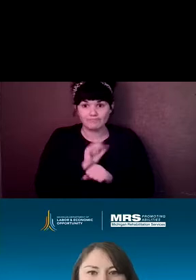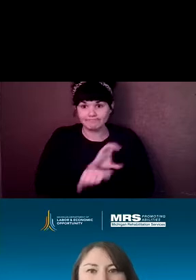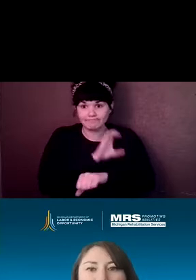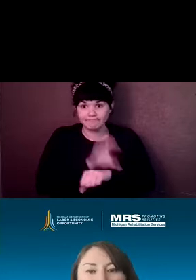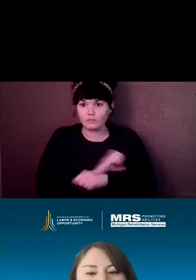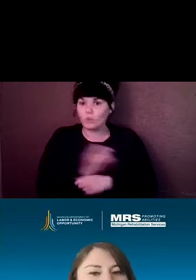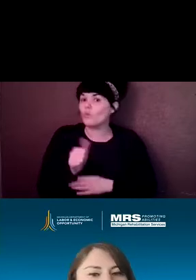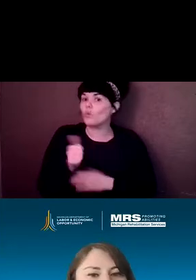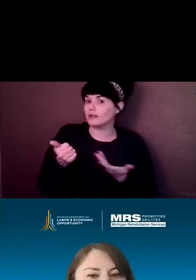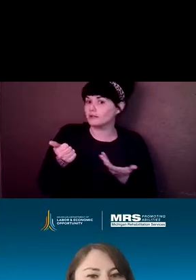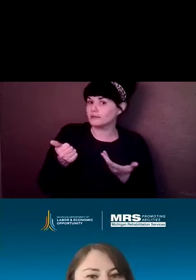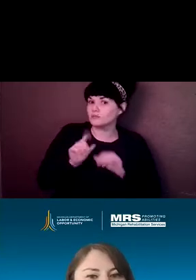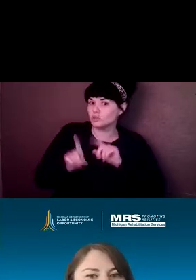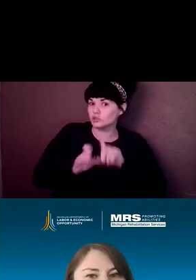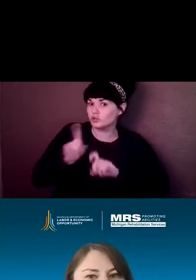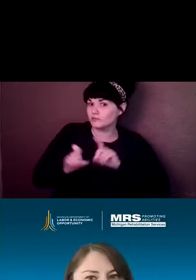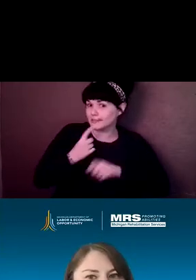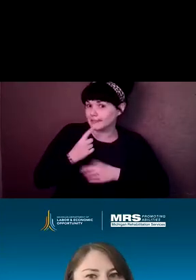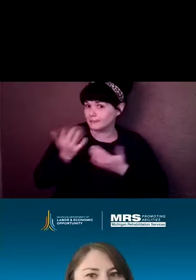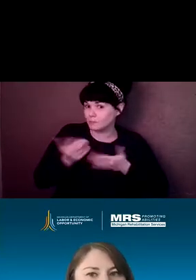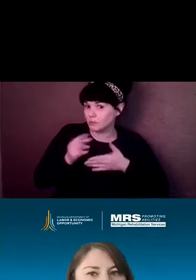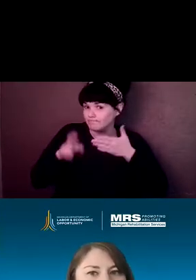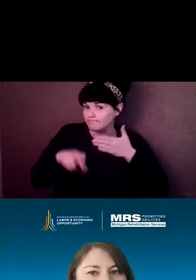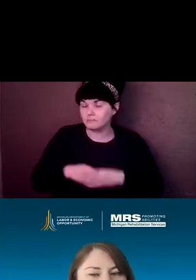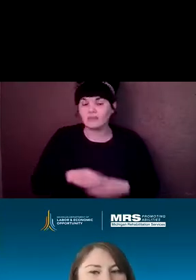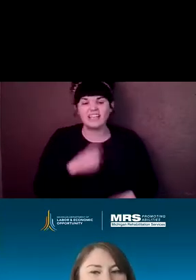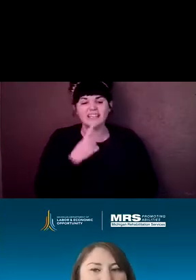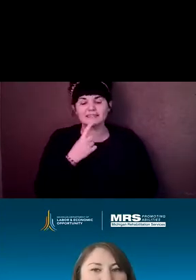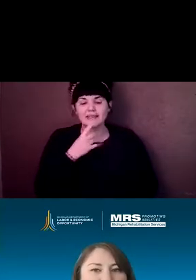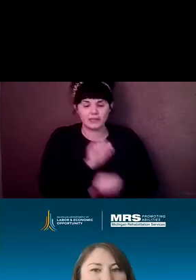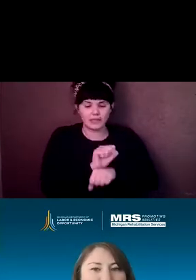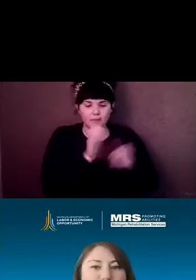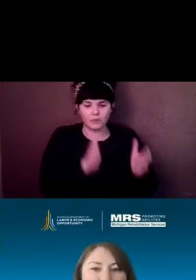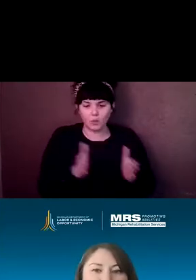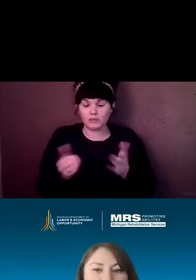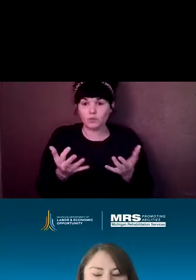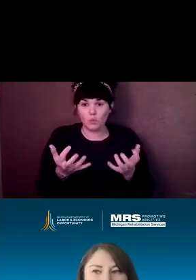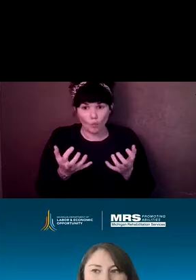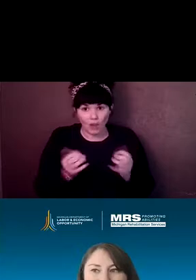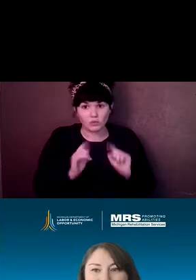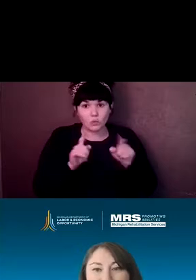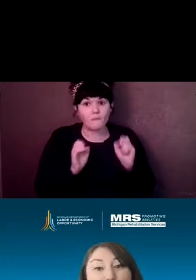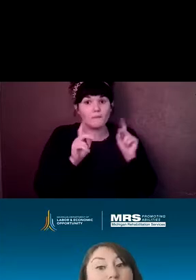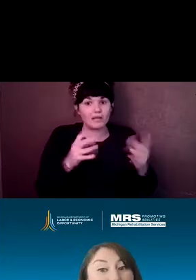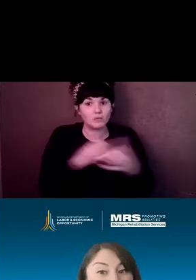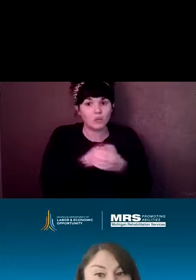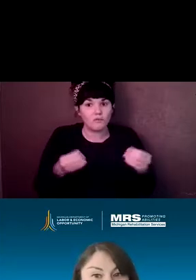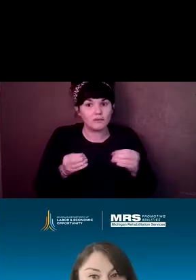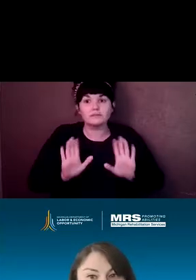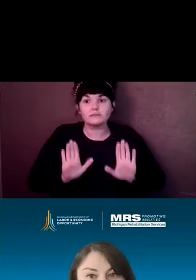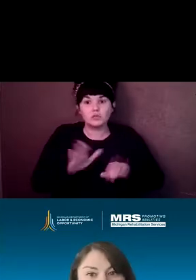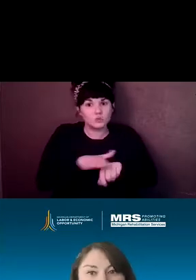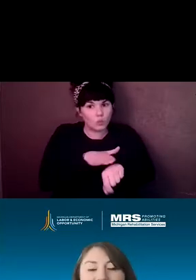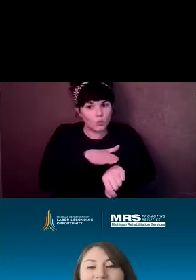tell us? Well, it told us that the employees want to return to the office slower than employers